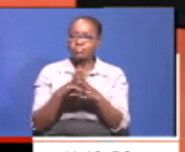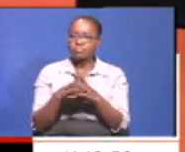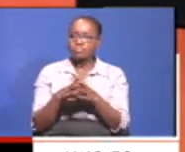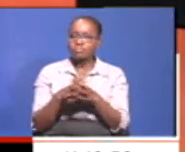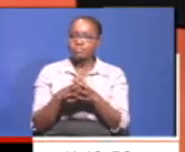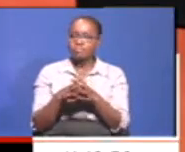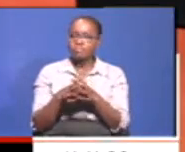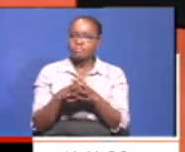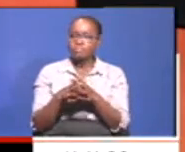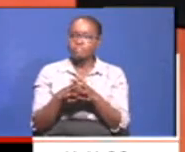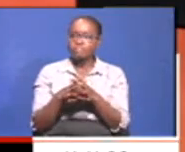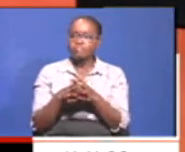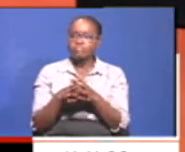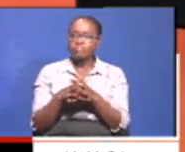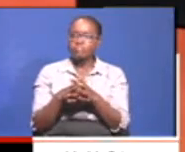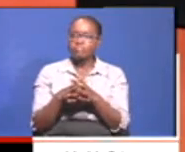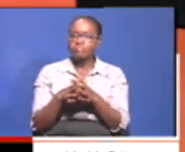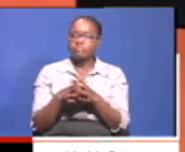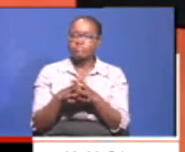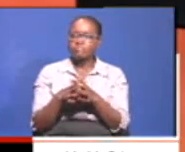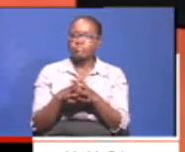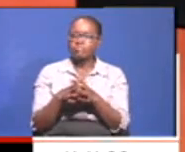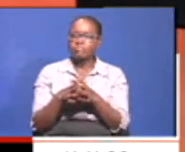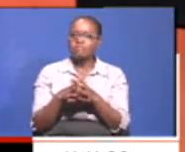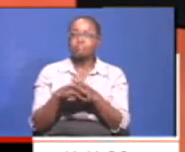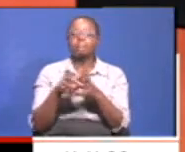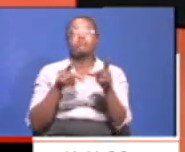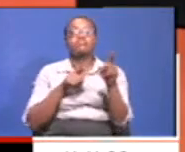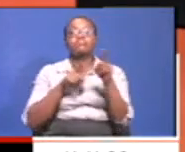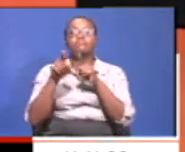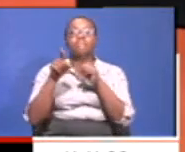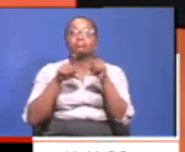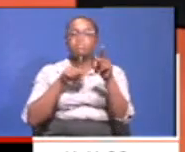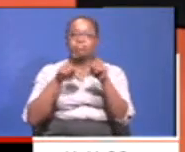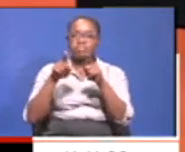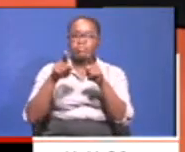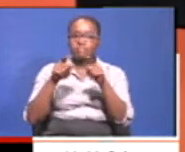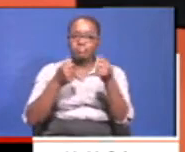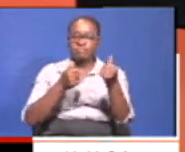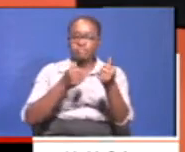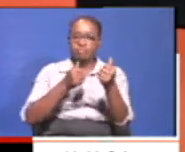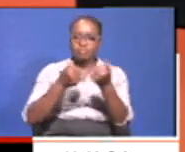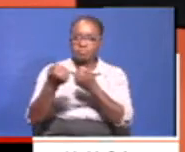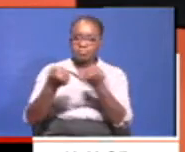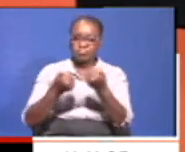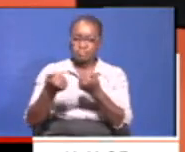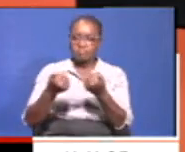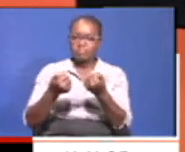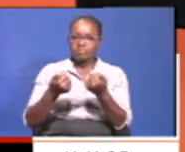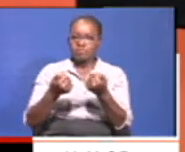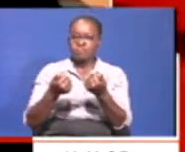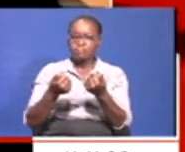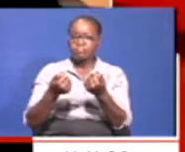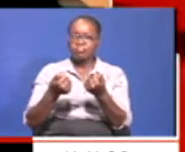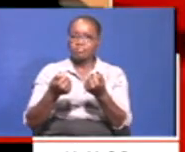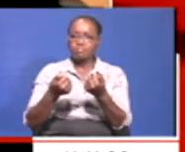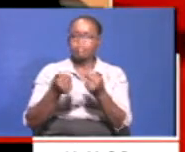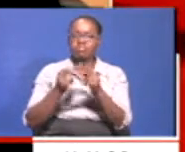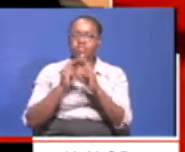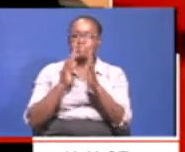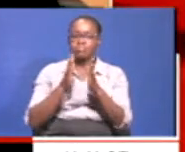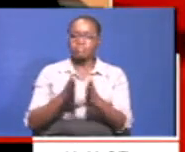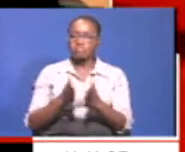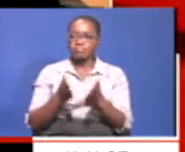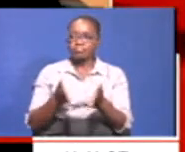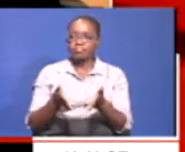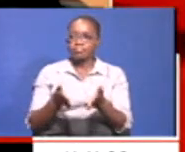all about the Safari Rally, and we've got our own Pauline Sheghu who's competing as a Navigator. And let me